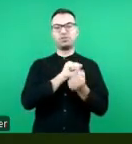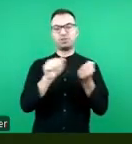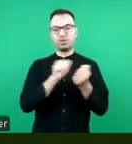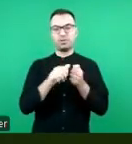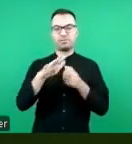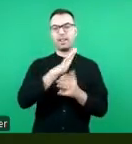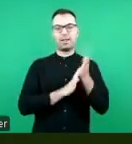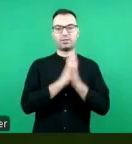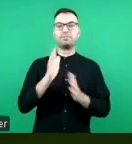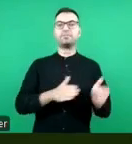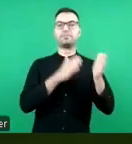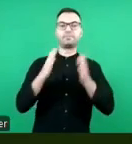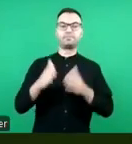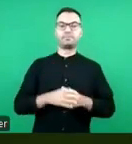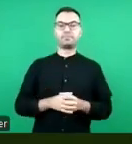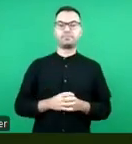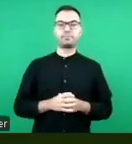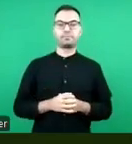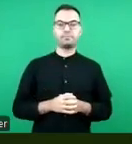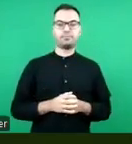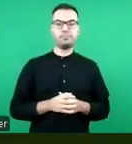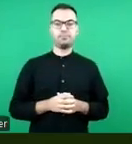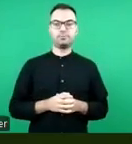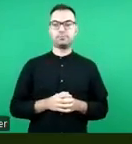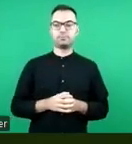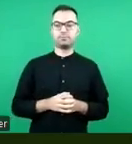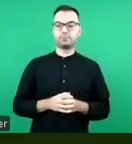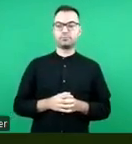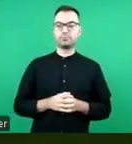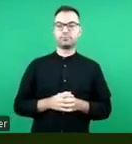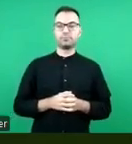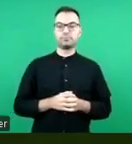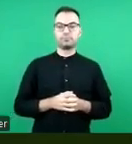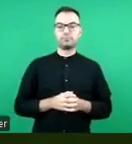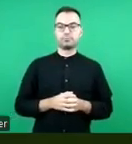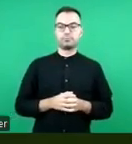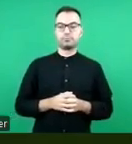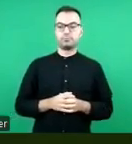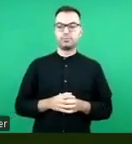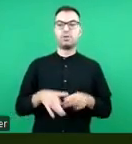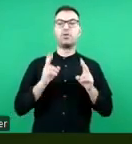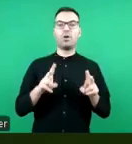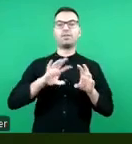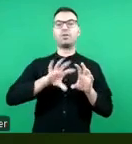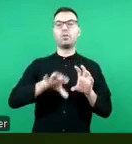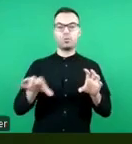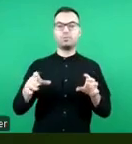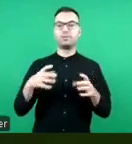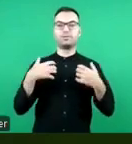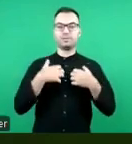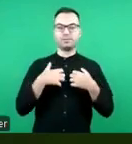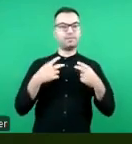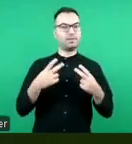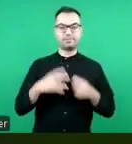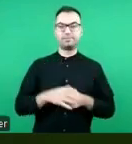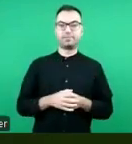And another example, now with a very meaningful group of species, of course,